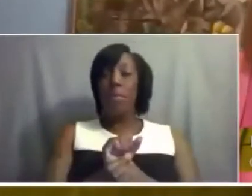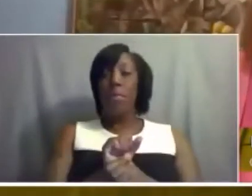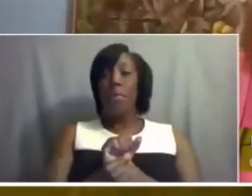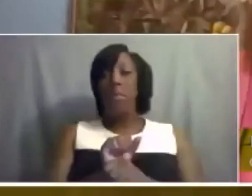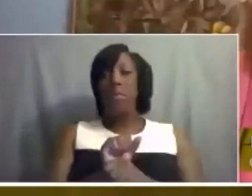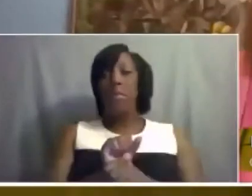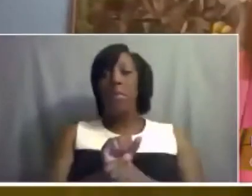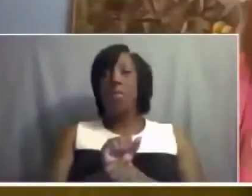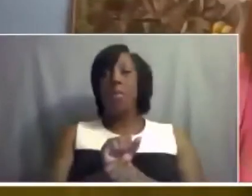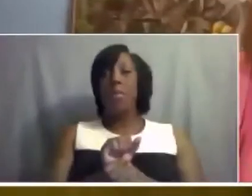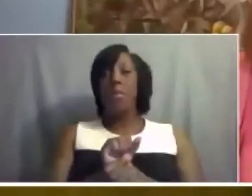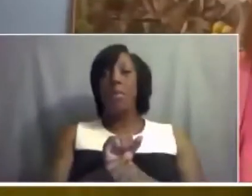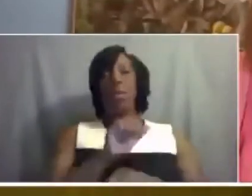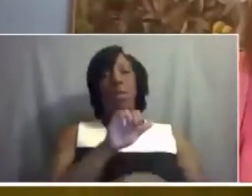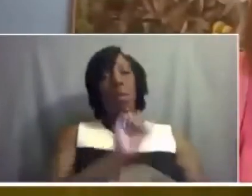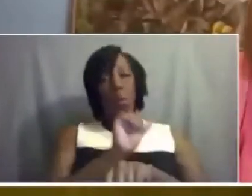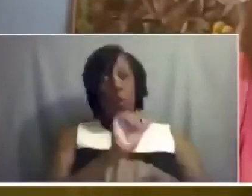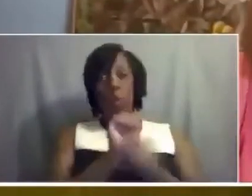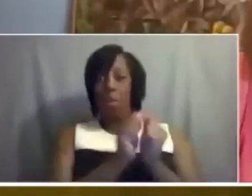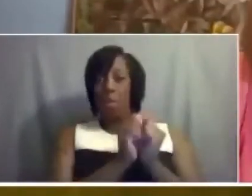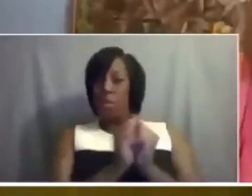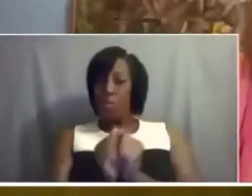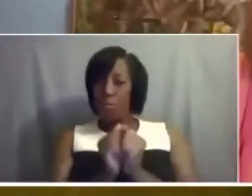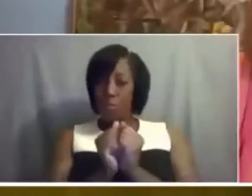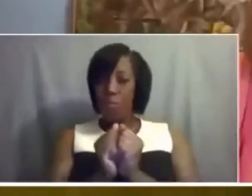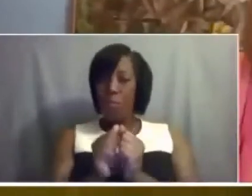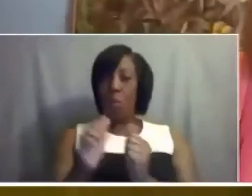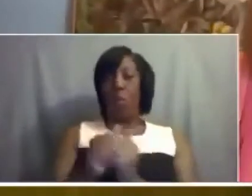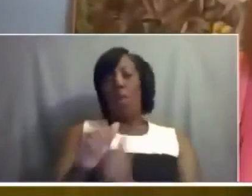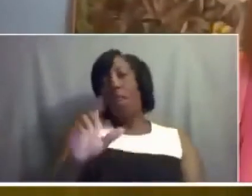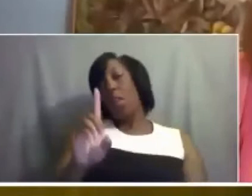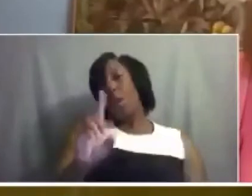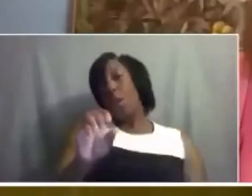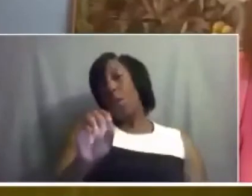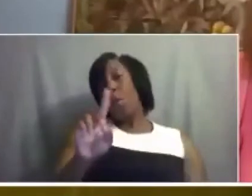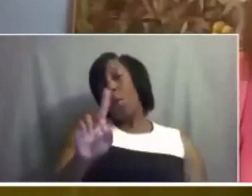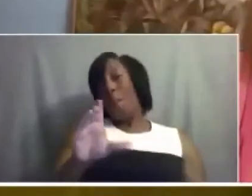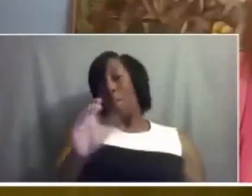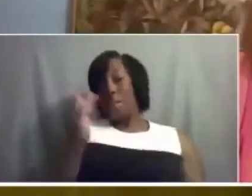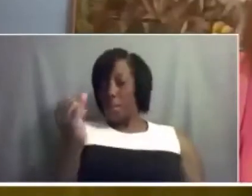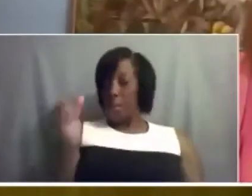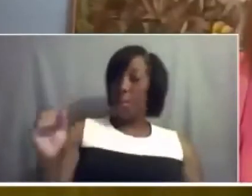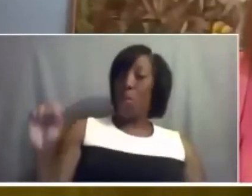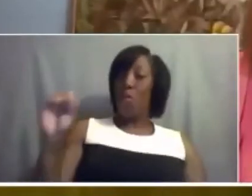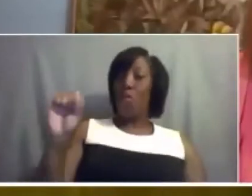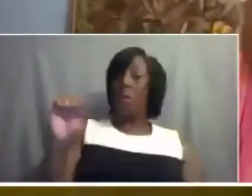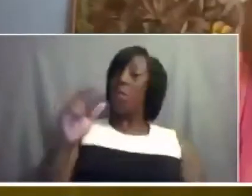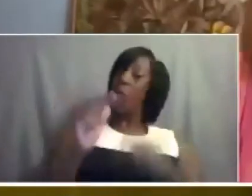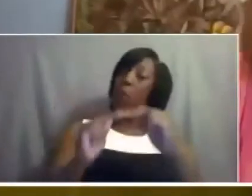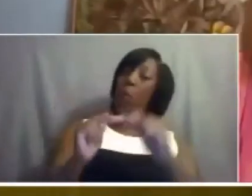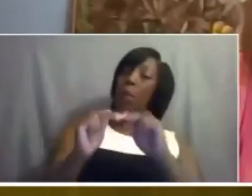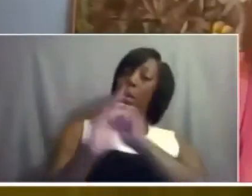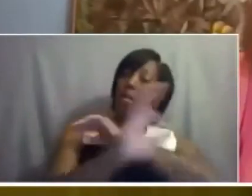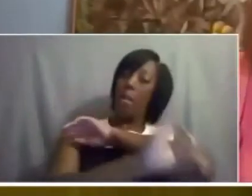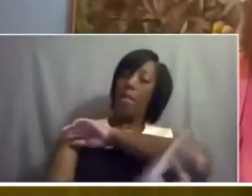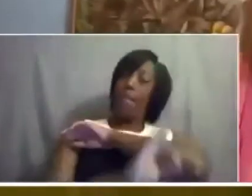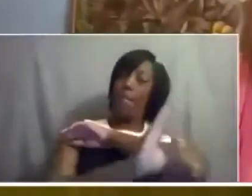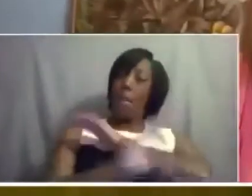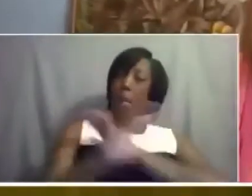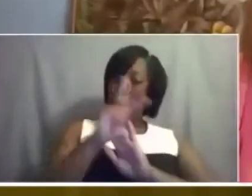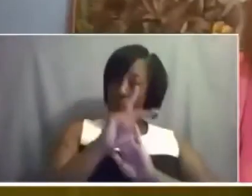work in conjunction with the domestic movements to build a foreign policy that is based